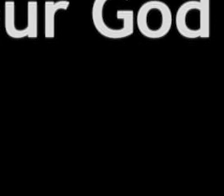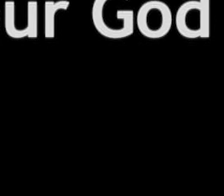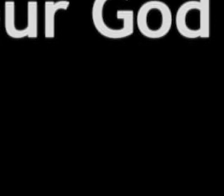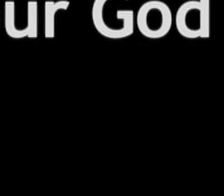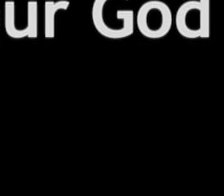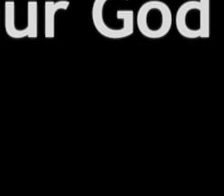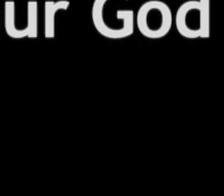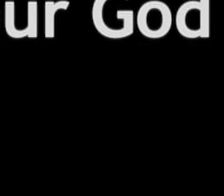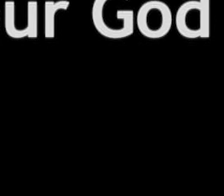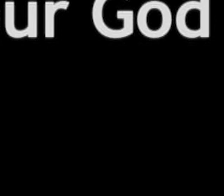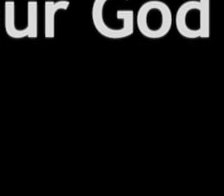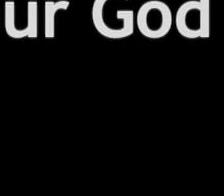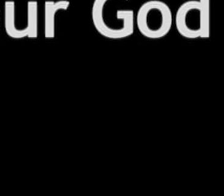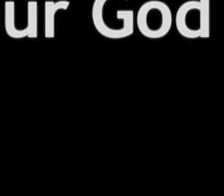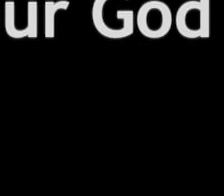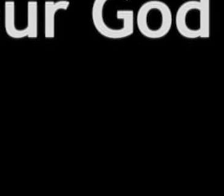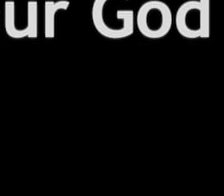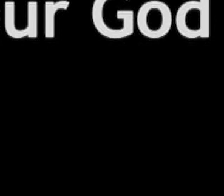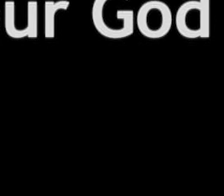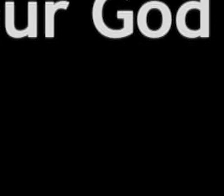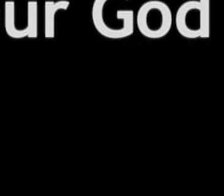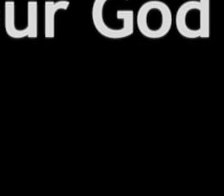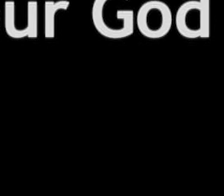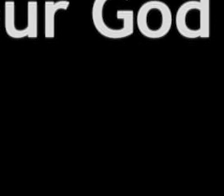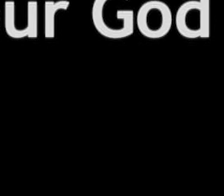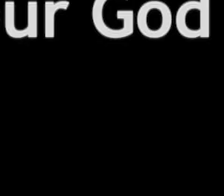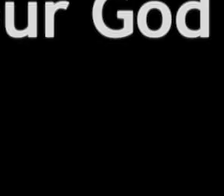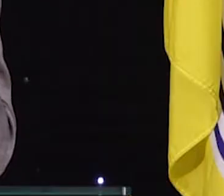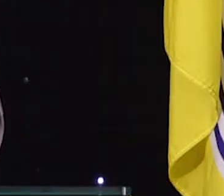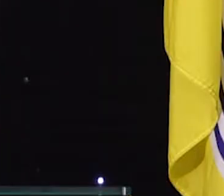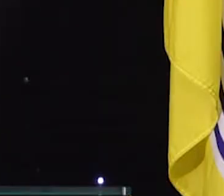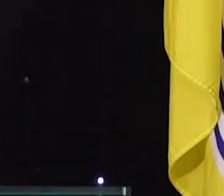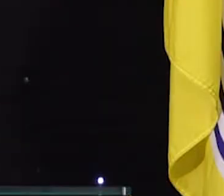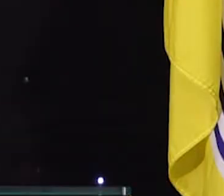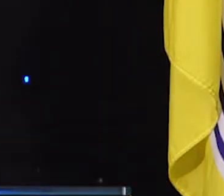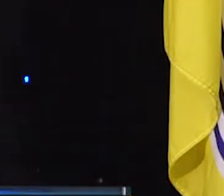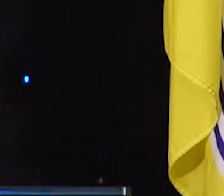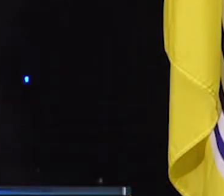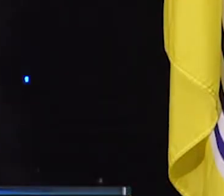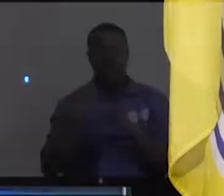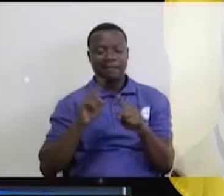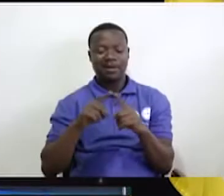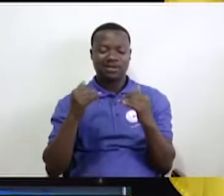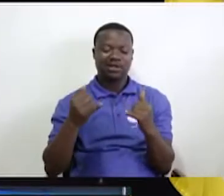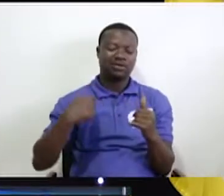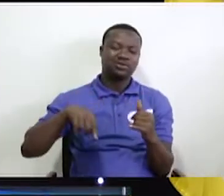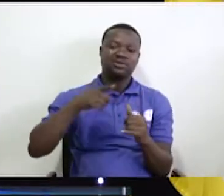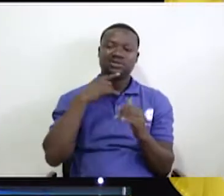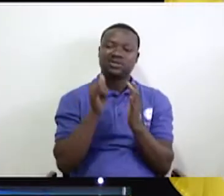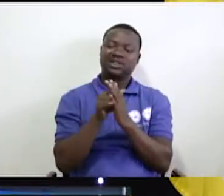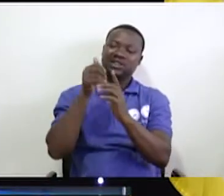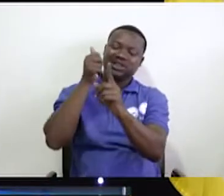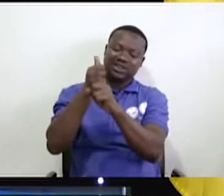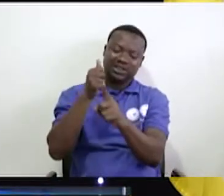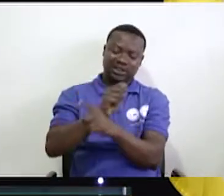will call. But you see, we are seeing that he is the eternal promise spirit.